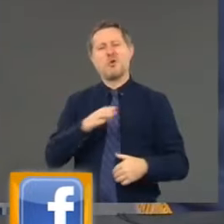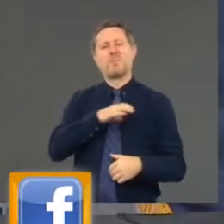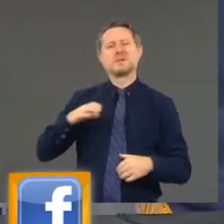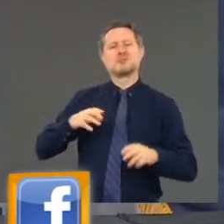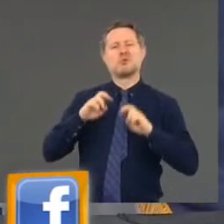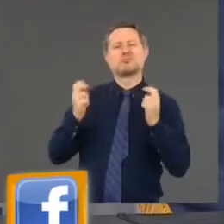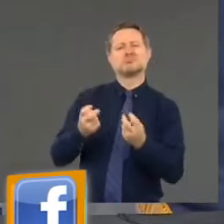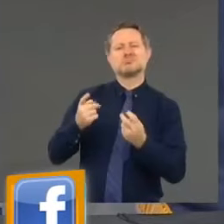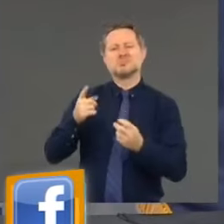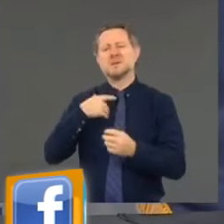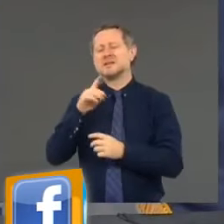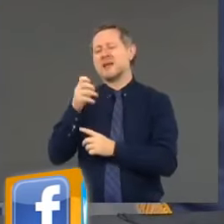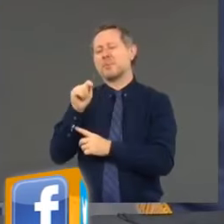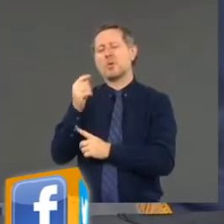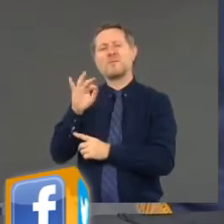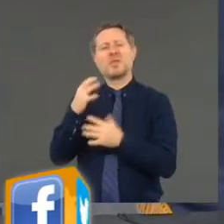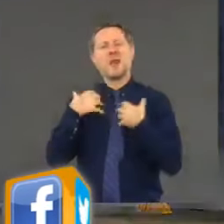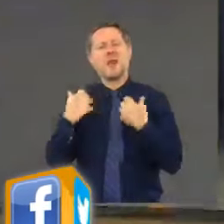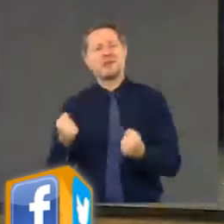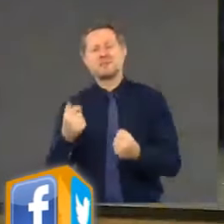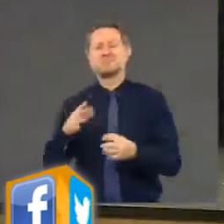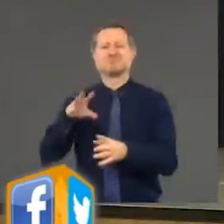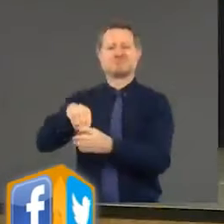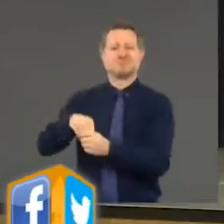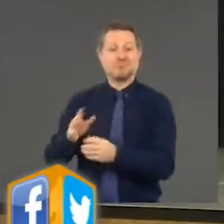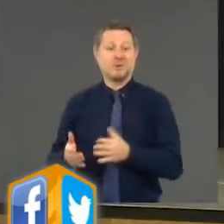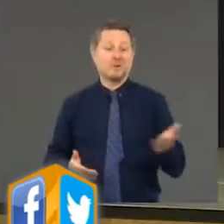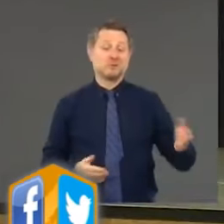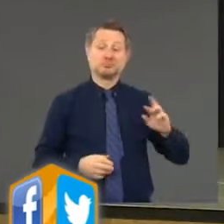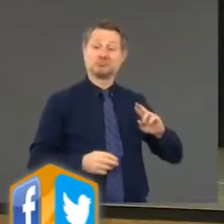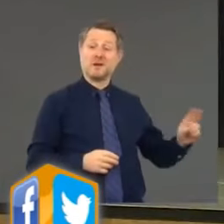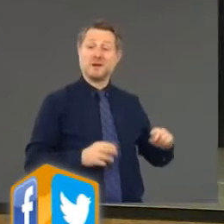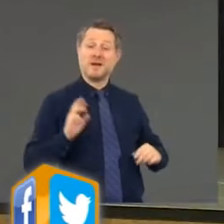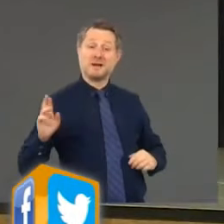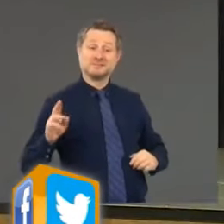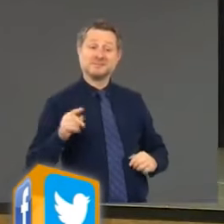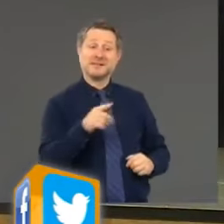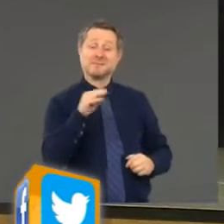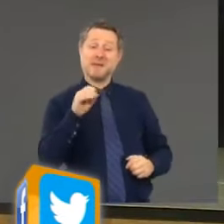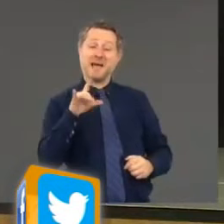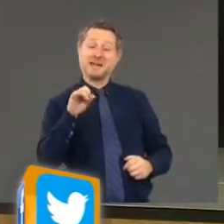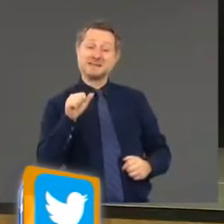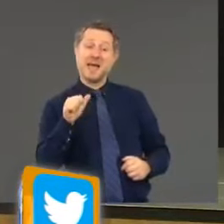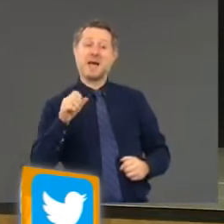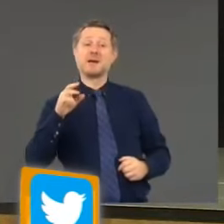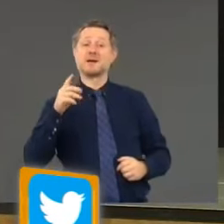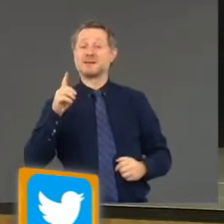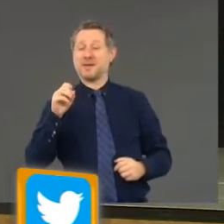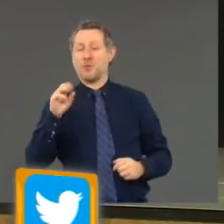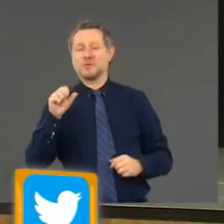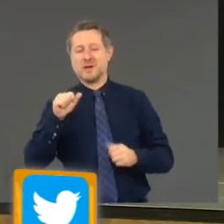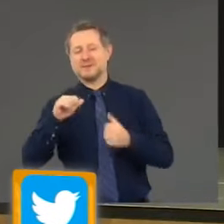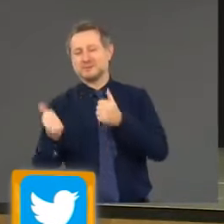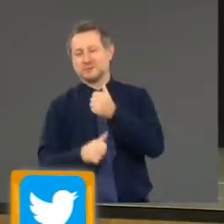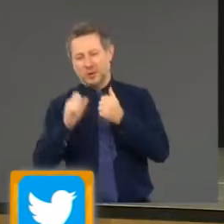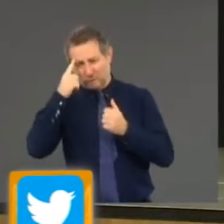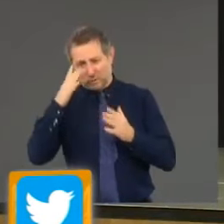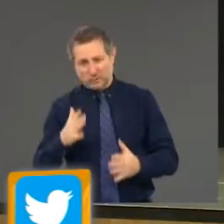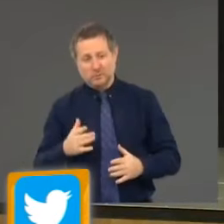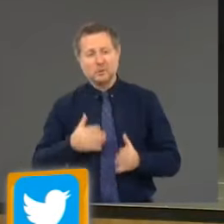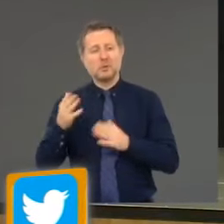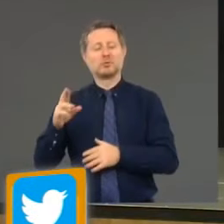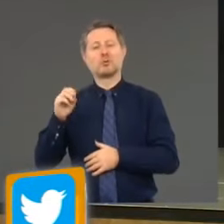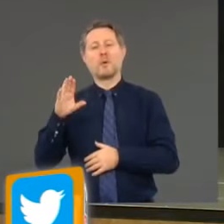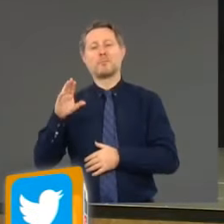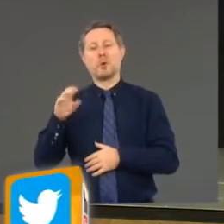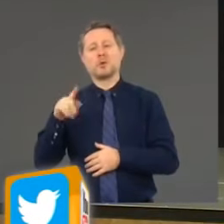right, Melissa DeRosa, secretary to the governor. To her right, Robert Mahiga, budget director for the state of New York. And as I said, it's a pleasure to be